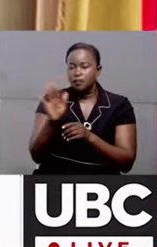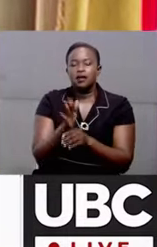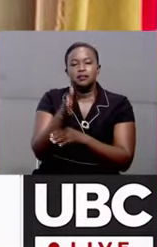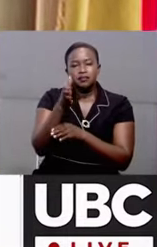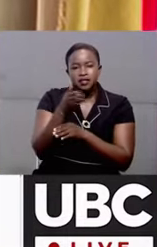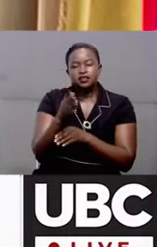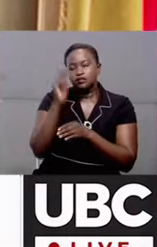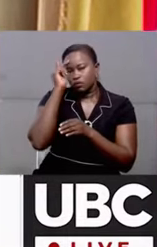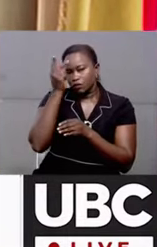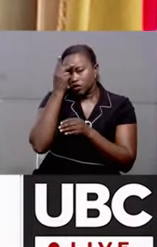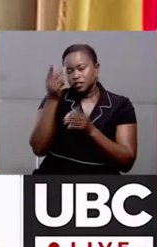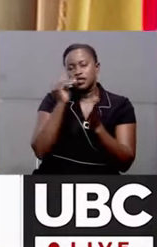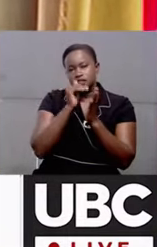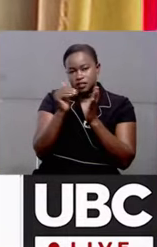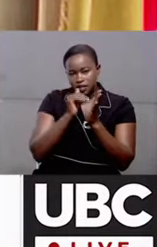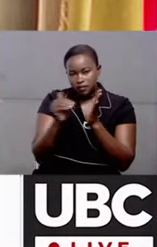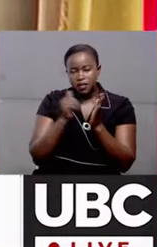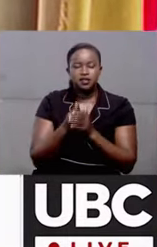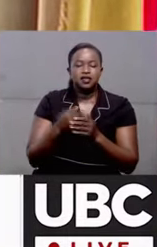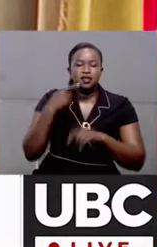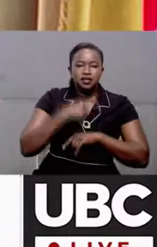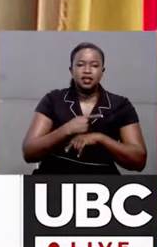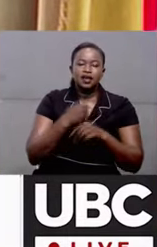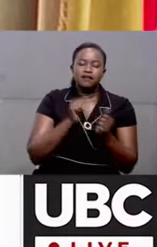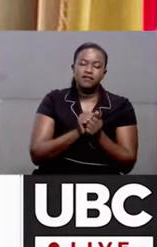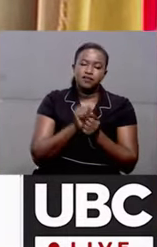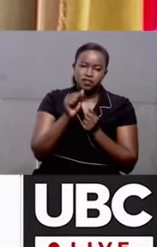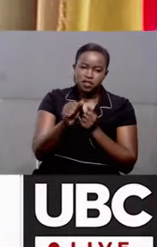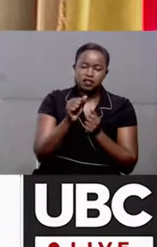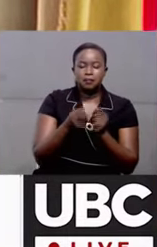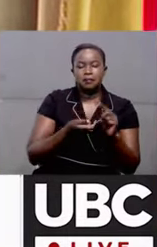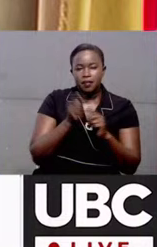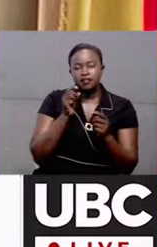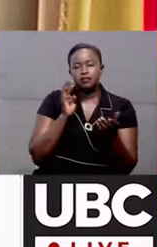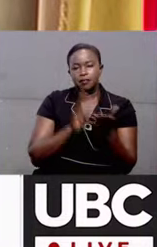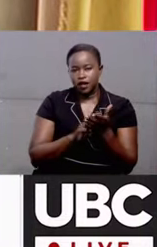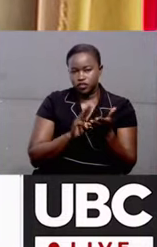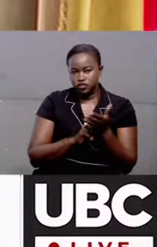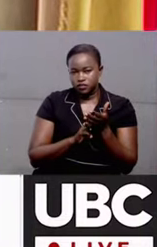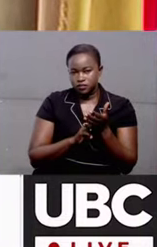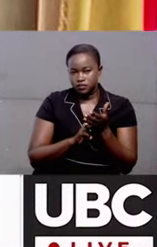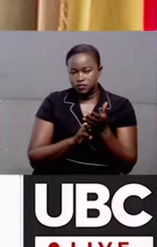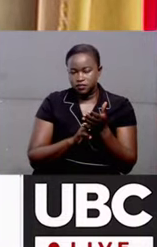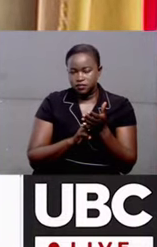policy statements by 15th day of March.